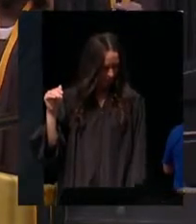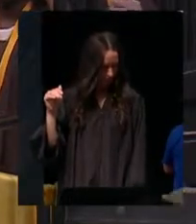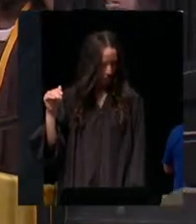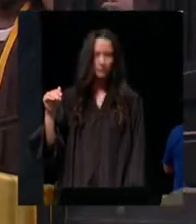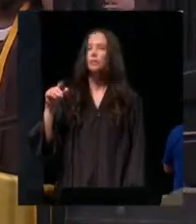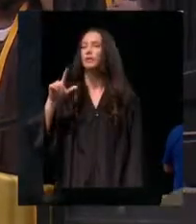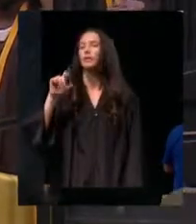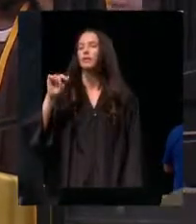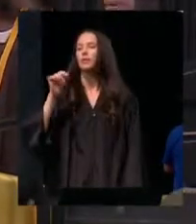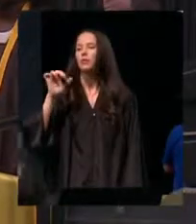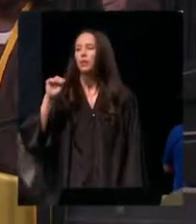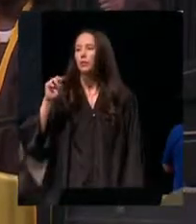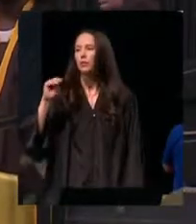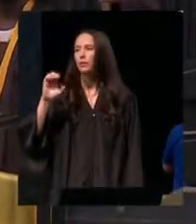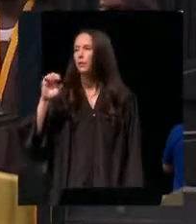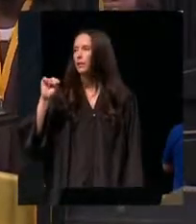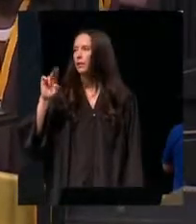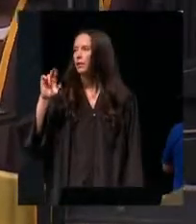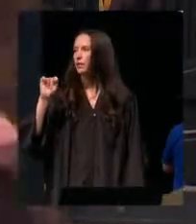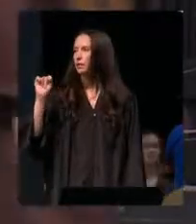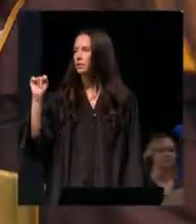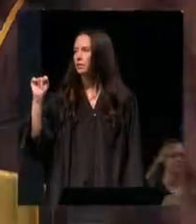Logan McNutt.